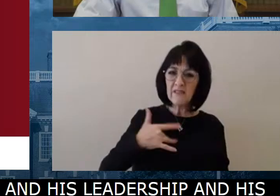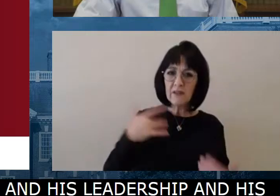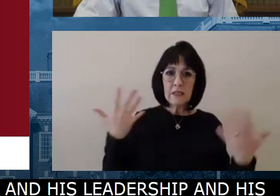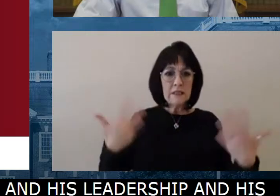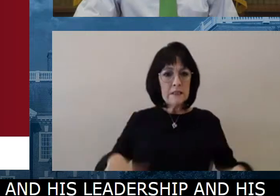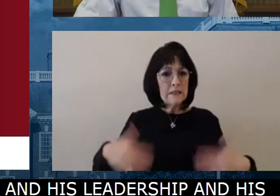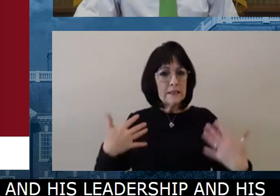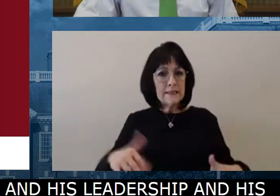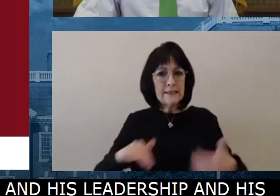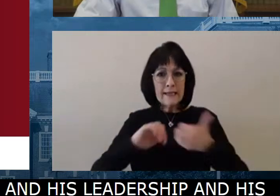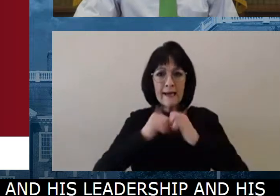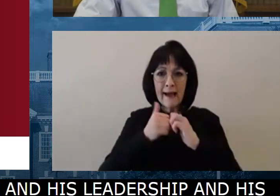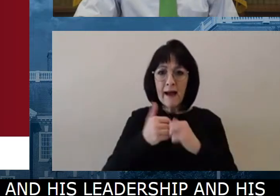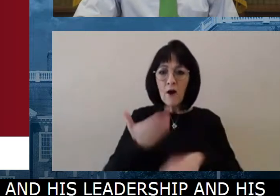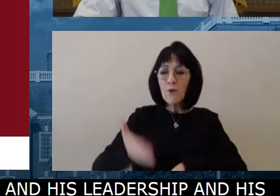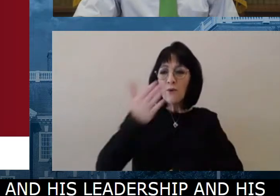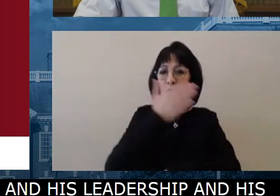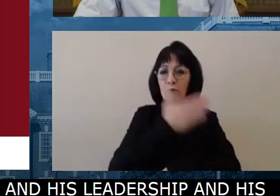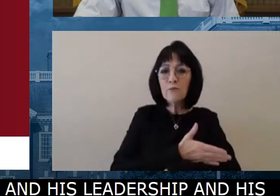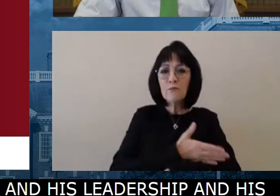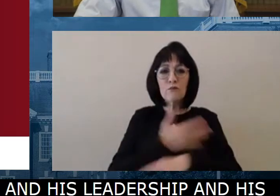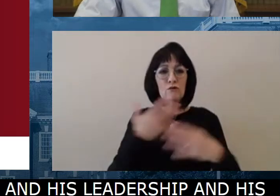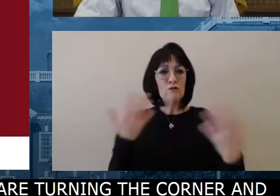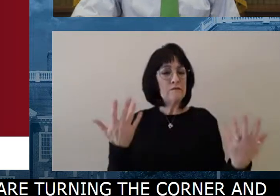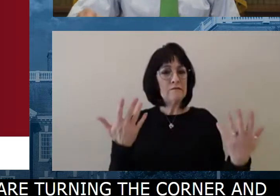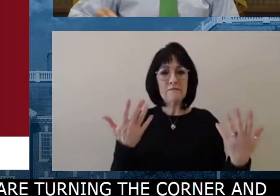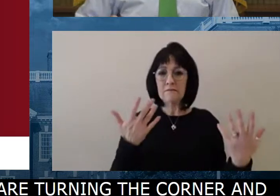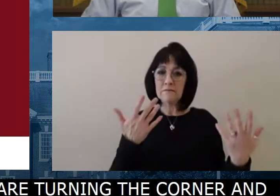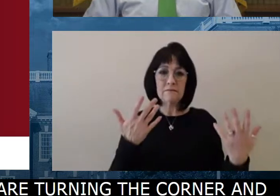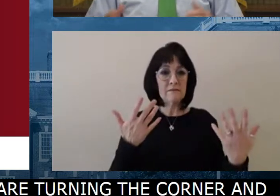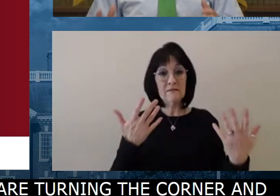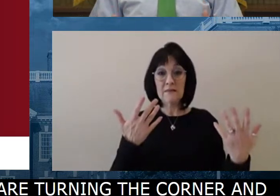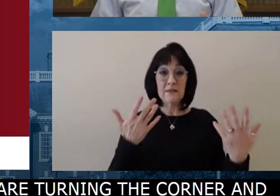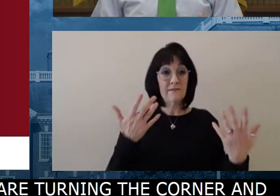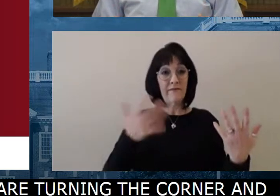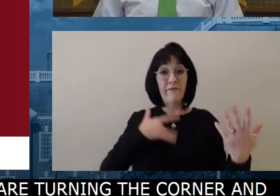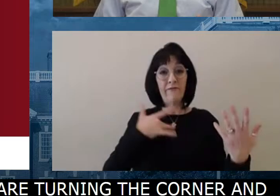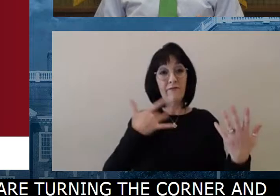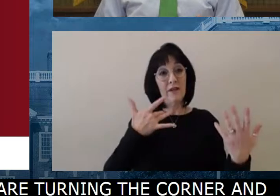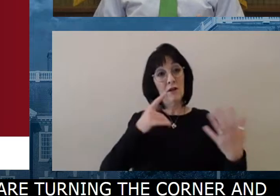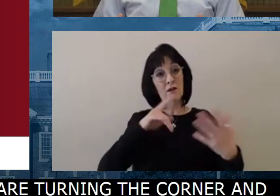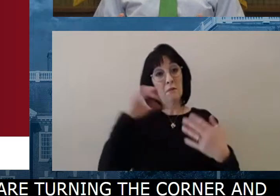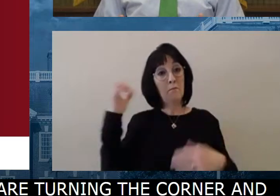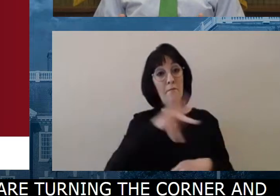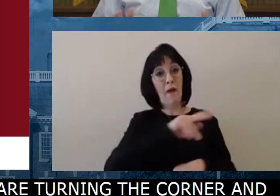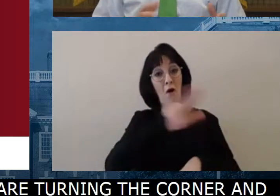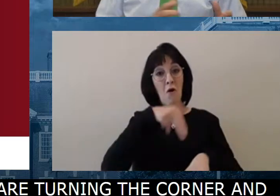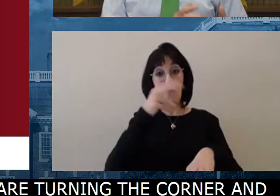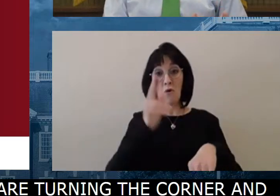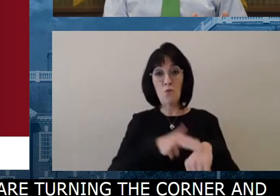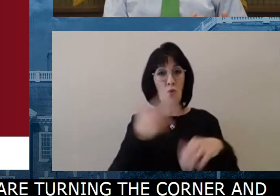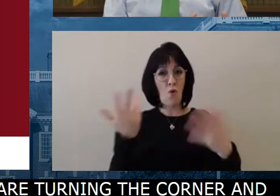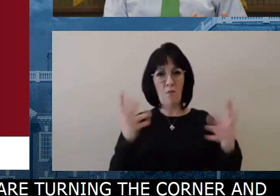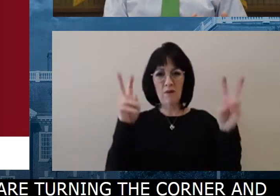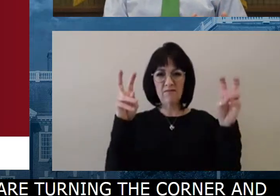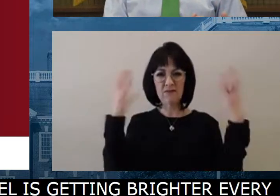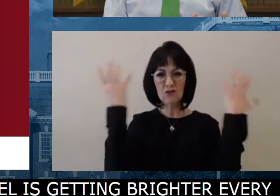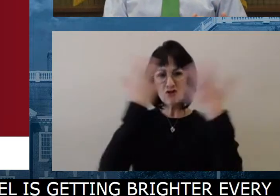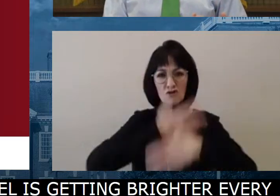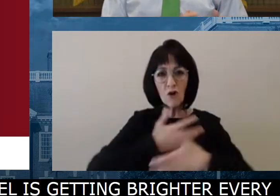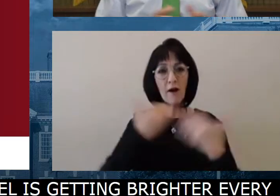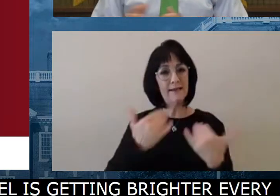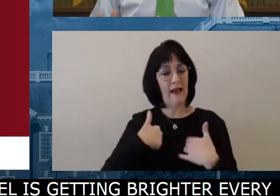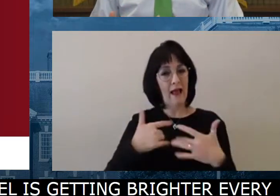indicators on the health of our community. You'll remember that we have the dual goals of a healthy